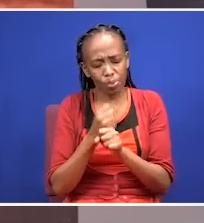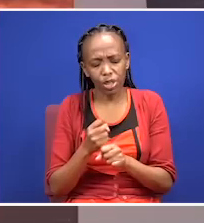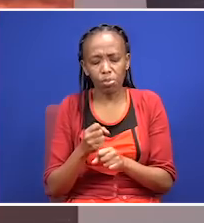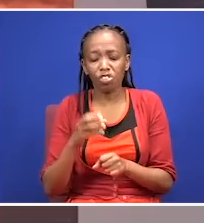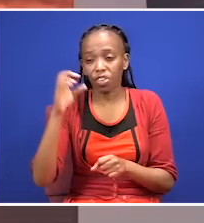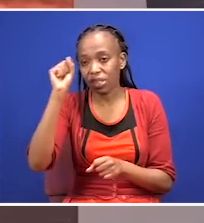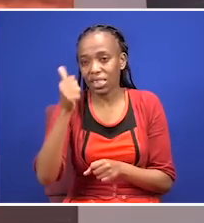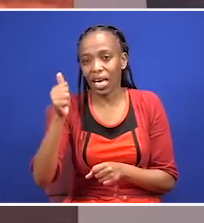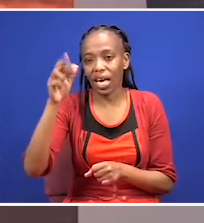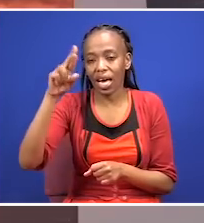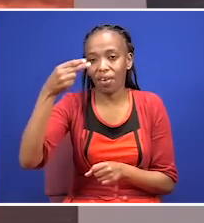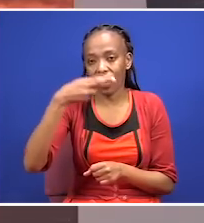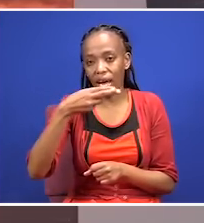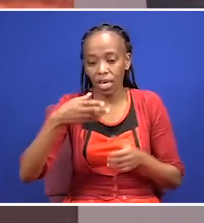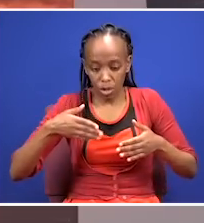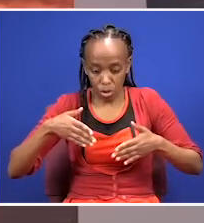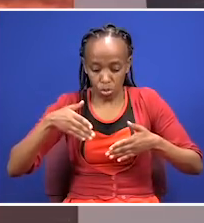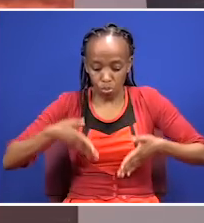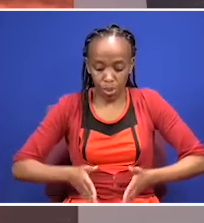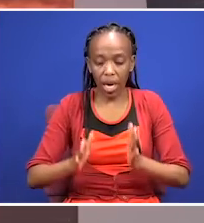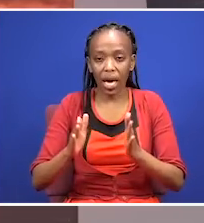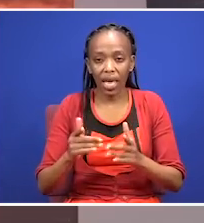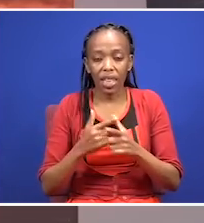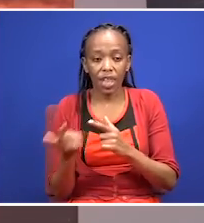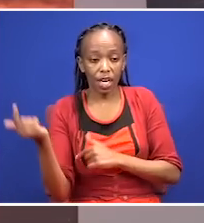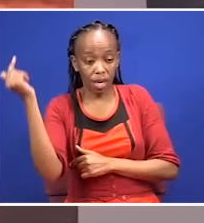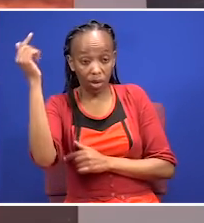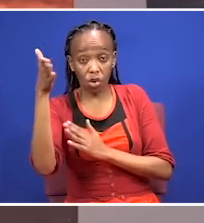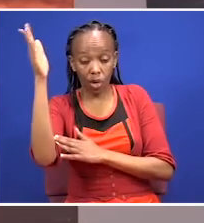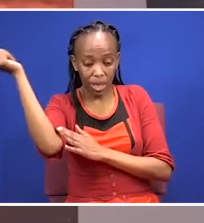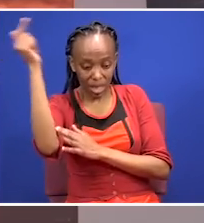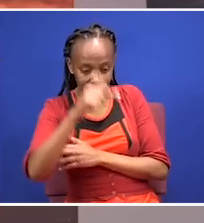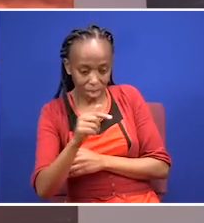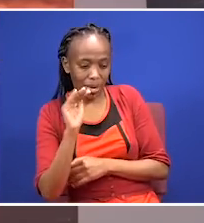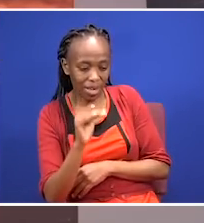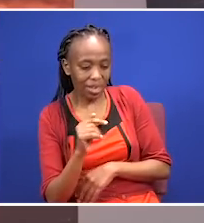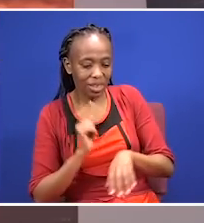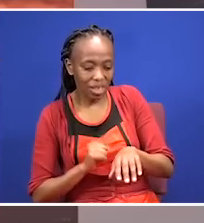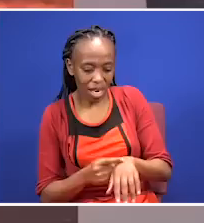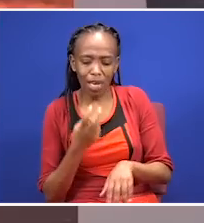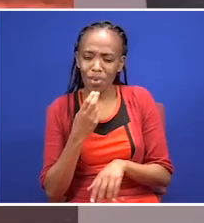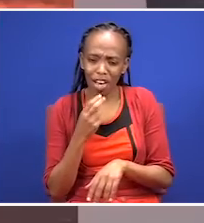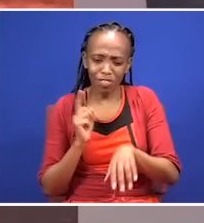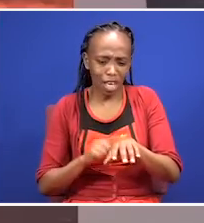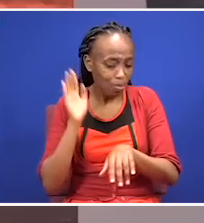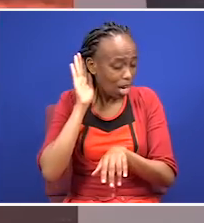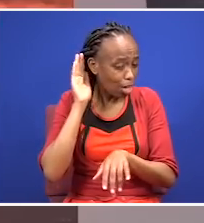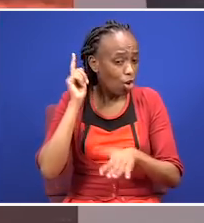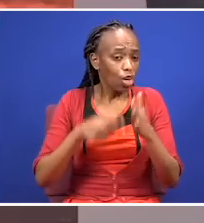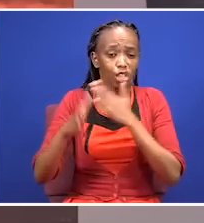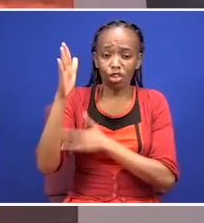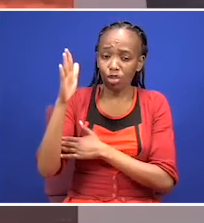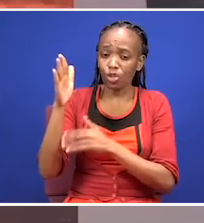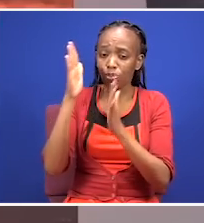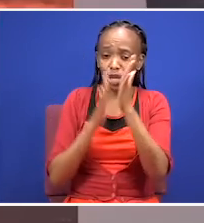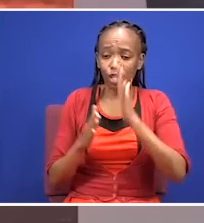get a child and god came to sarah and asked sarah after she had laughed when she heard what god was planning for him